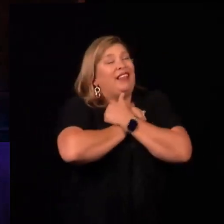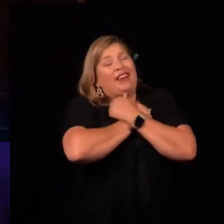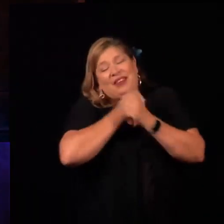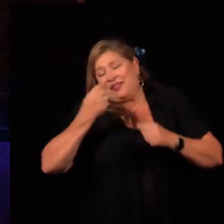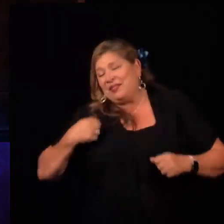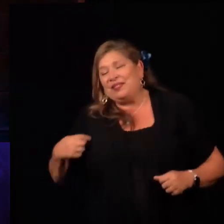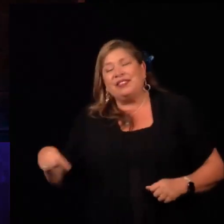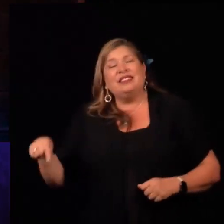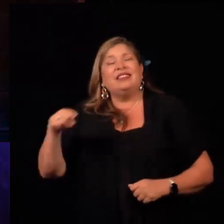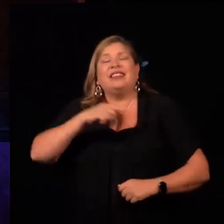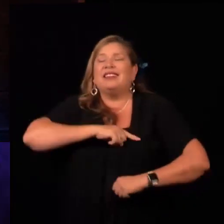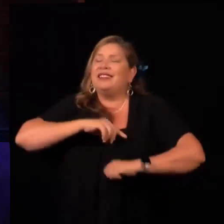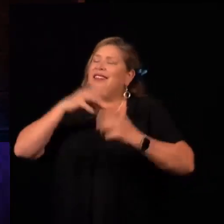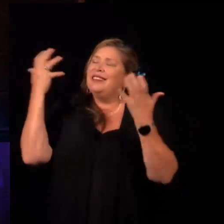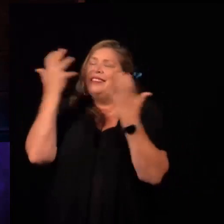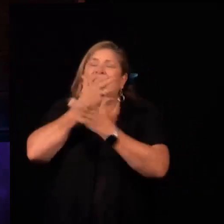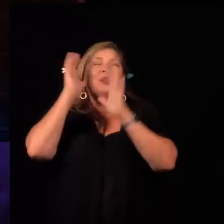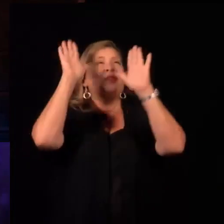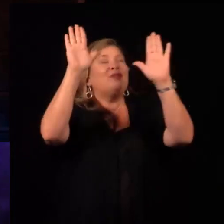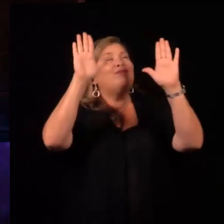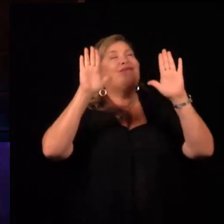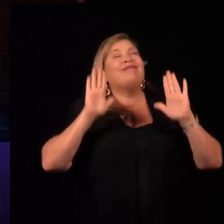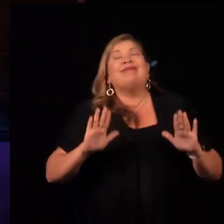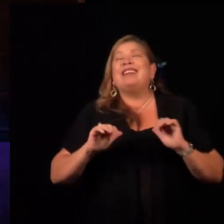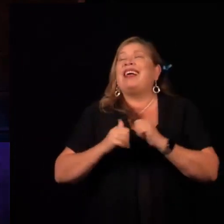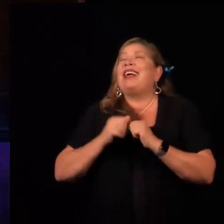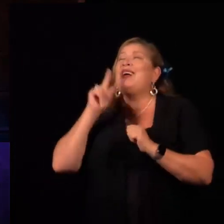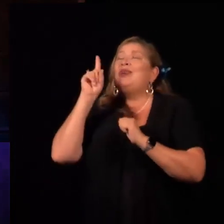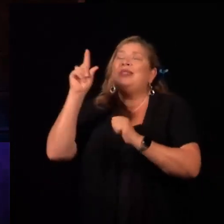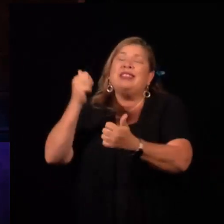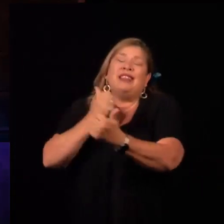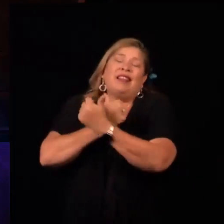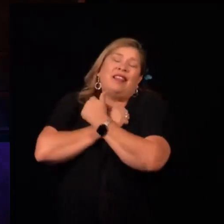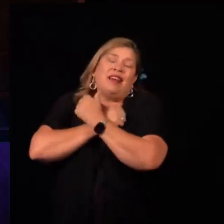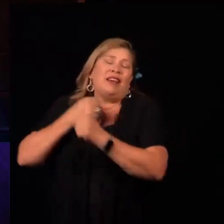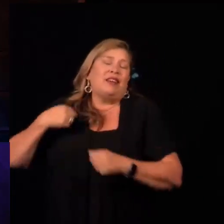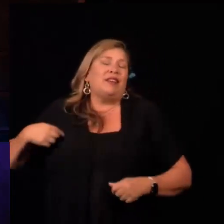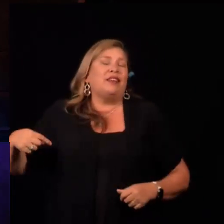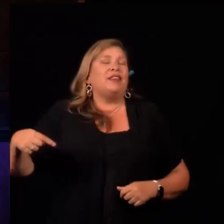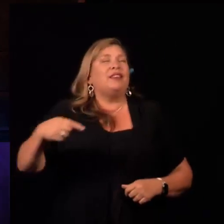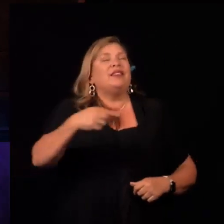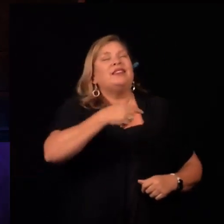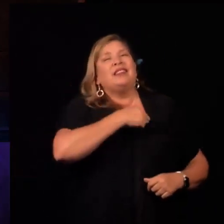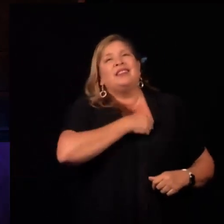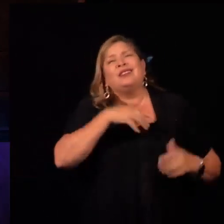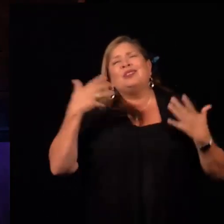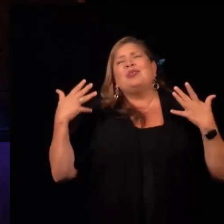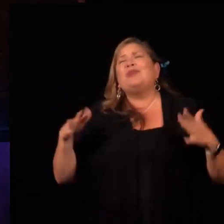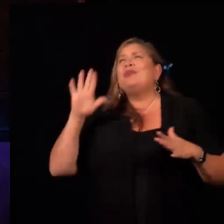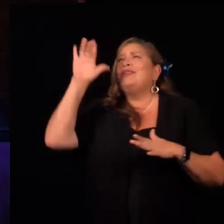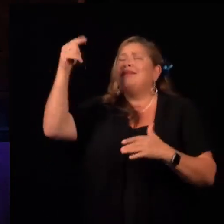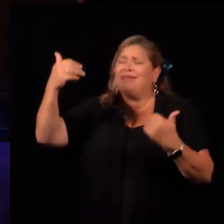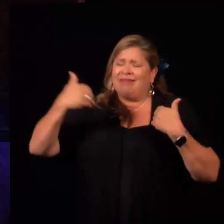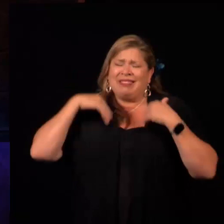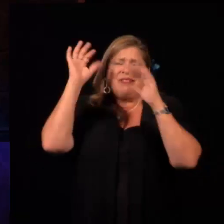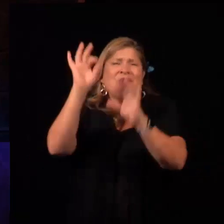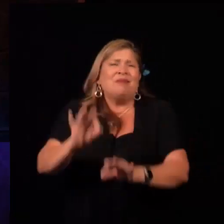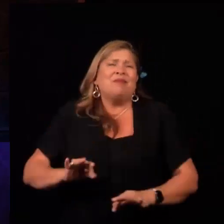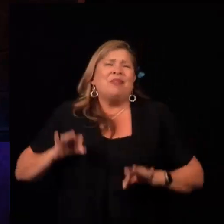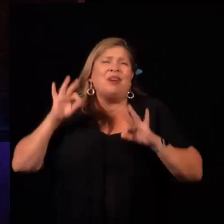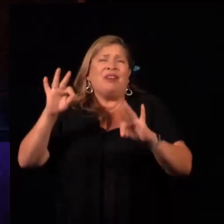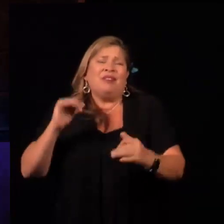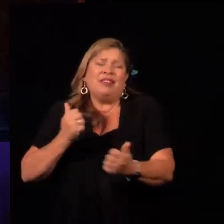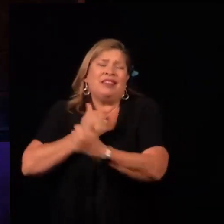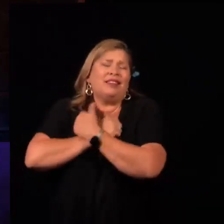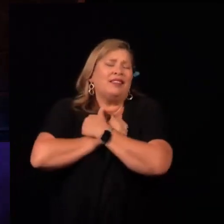he loves us. Oh, how he loves us.